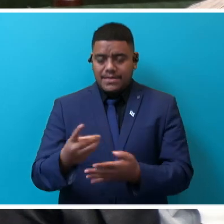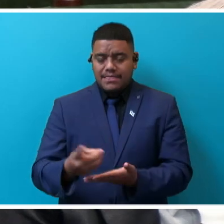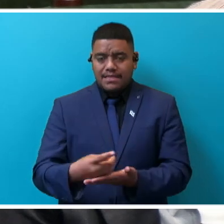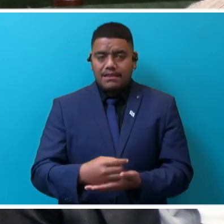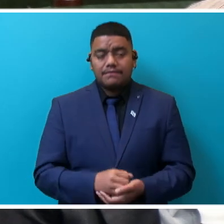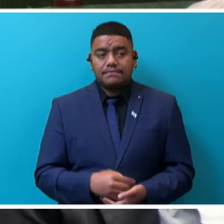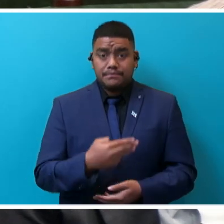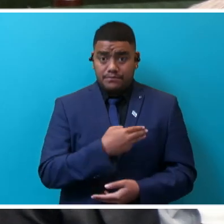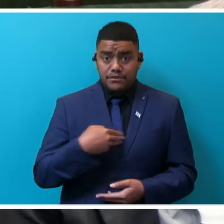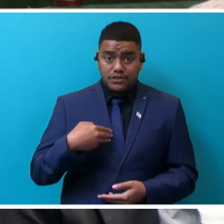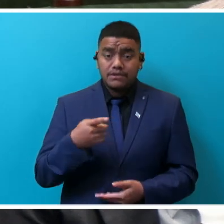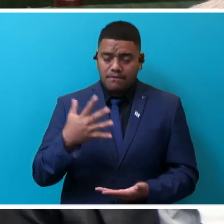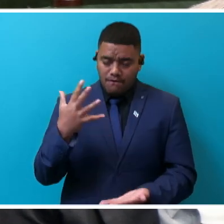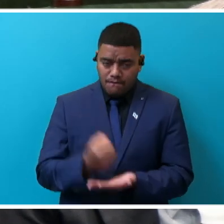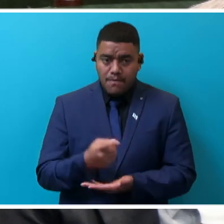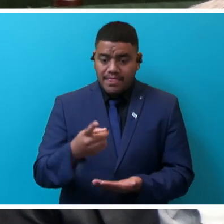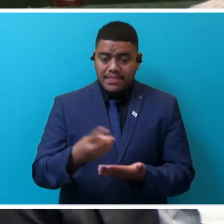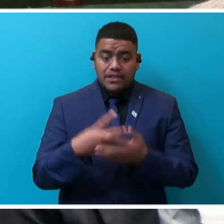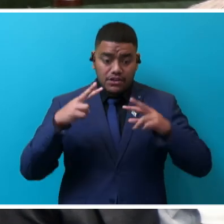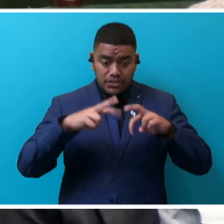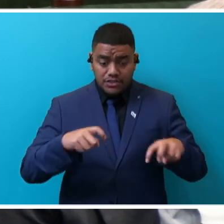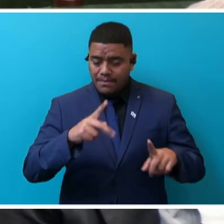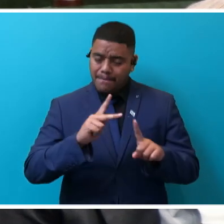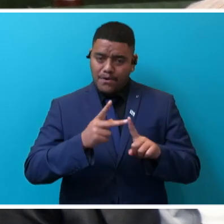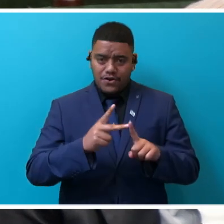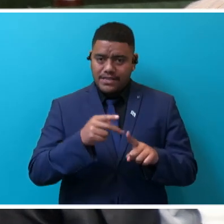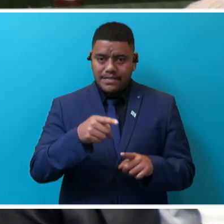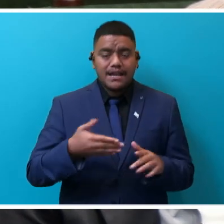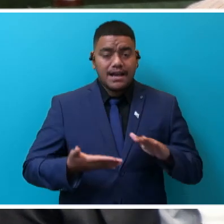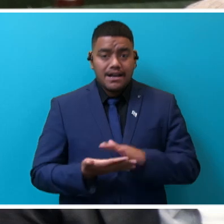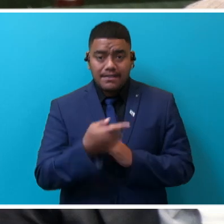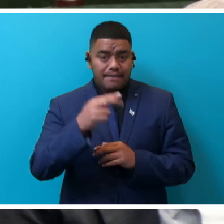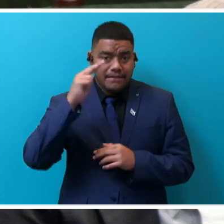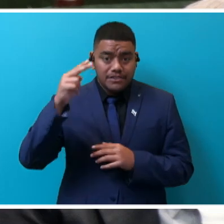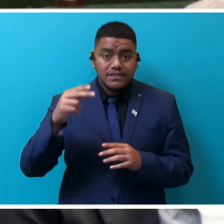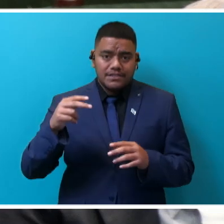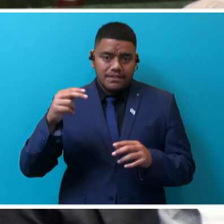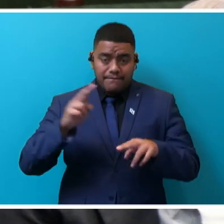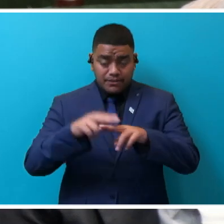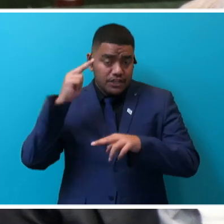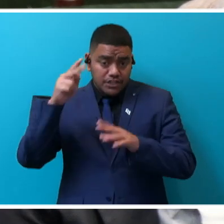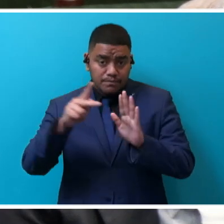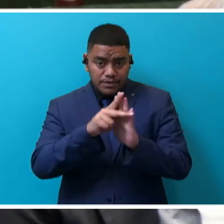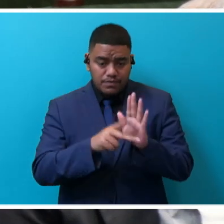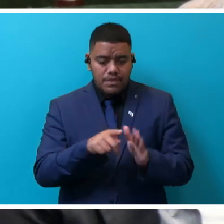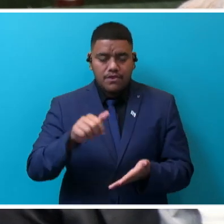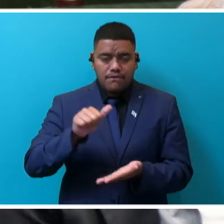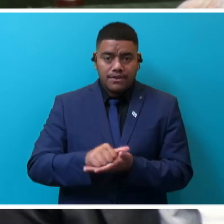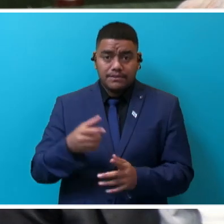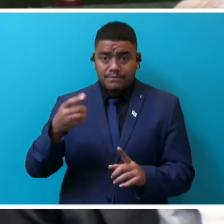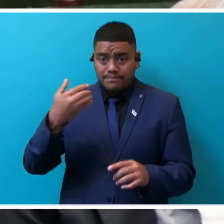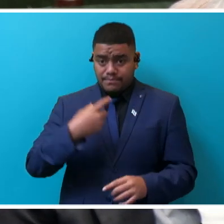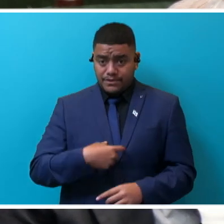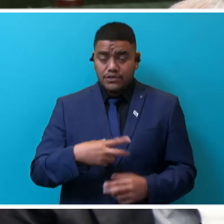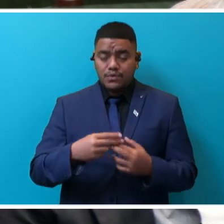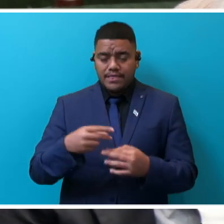the Ministry reaffirms that data and research is a priority area under the endorsed Fiji National Policy on Rights of Persons with Disabilities. The